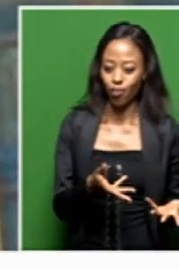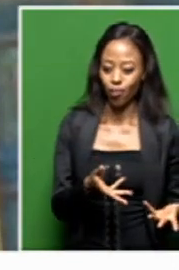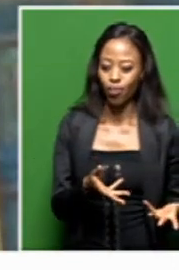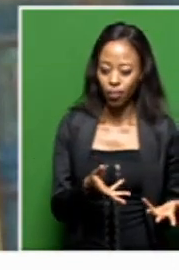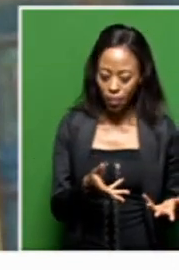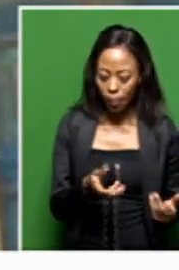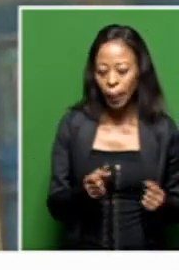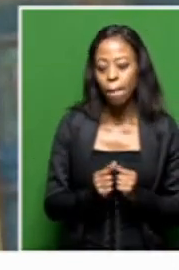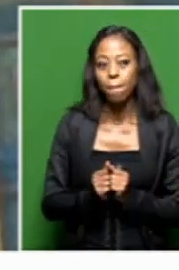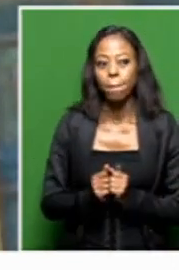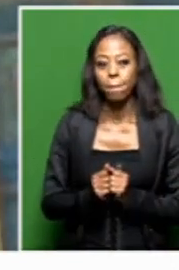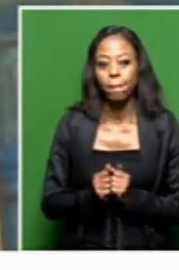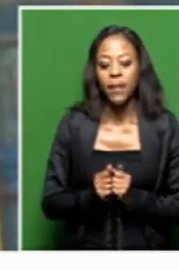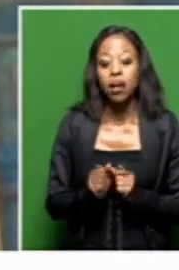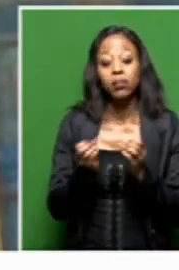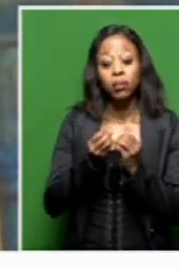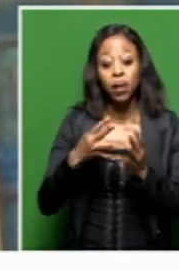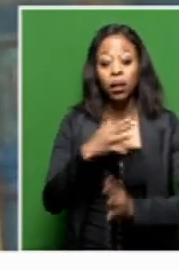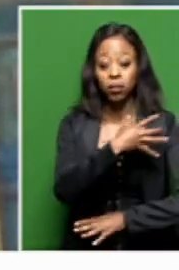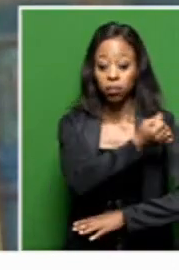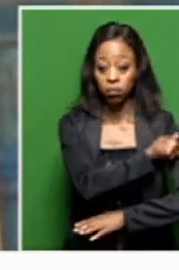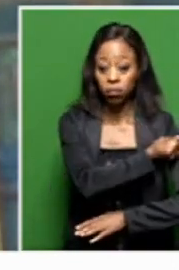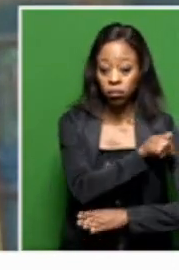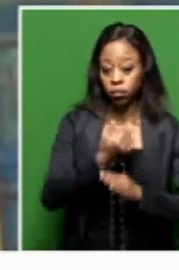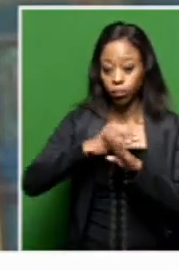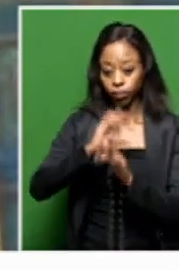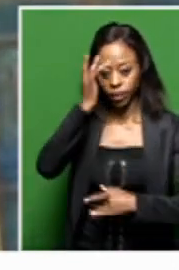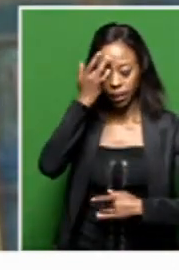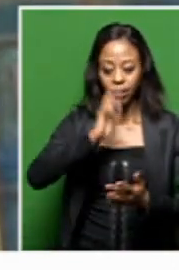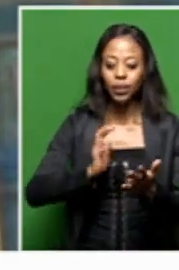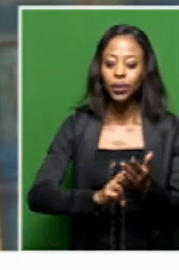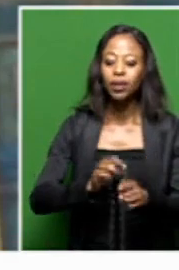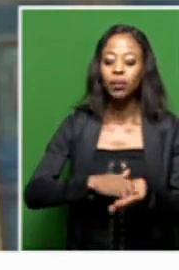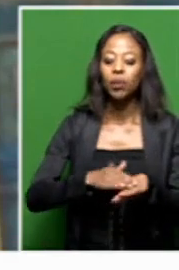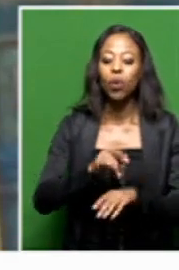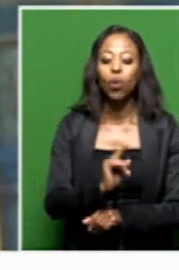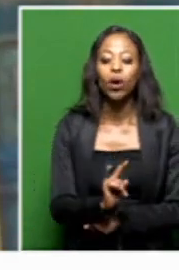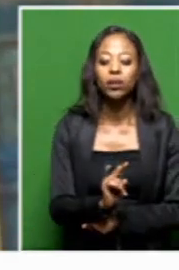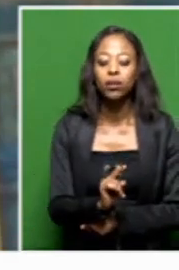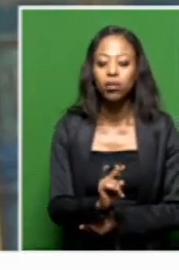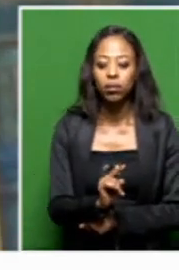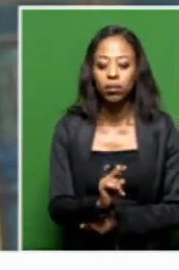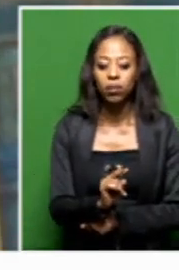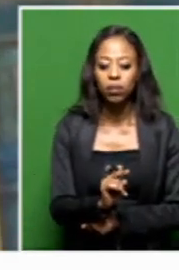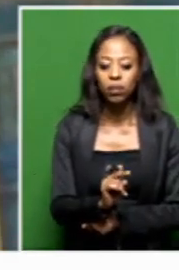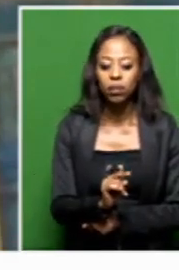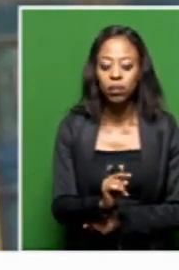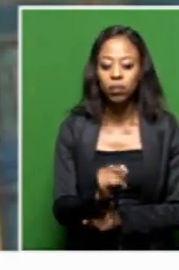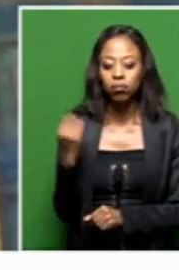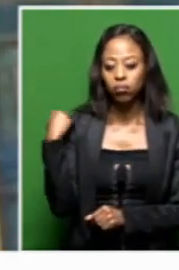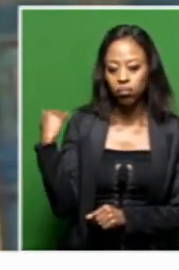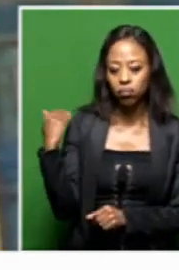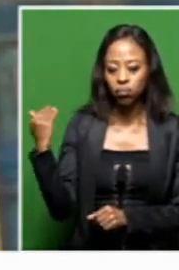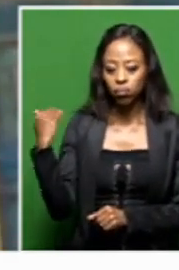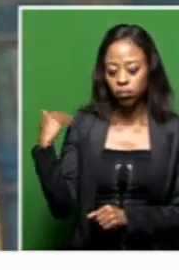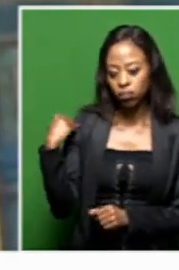with many vaccine preventable diseases, you do need to get a reminder of